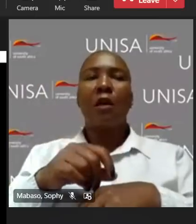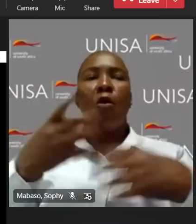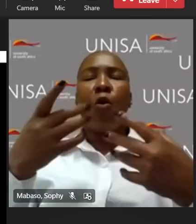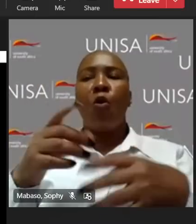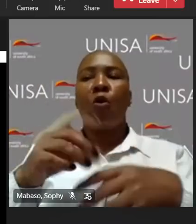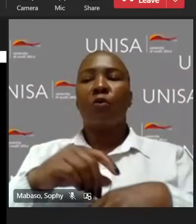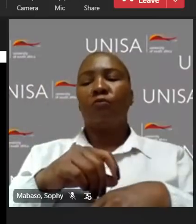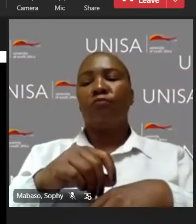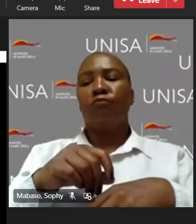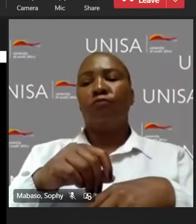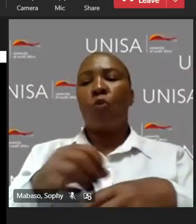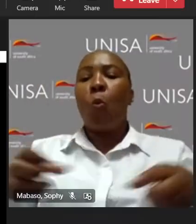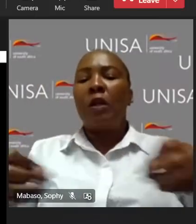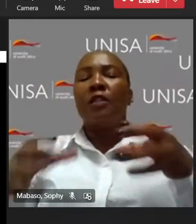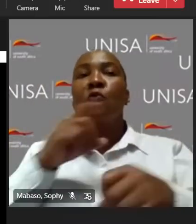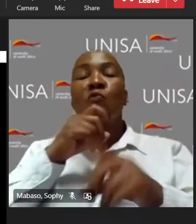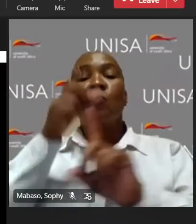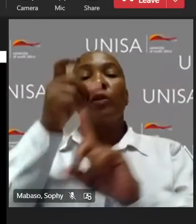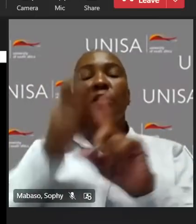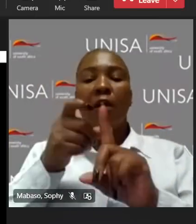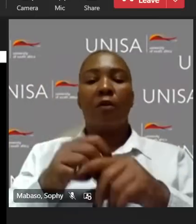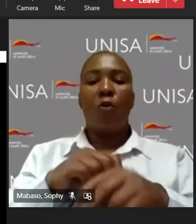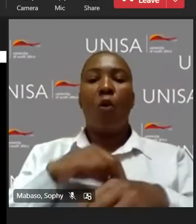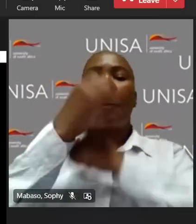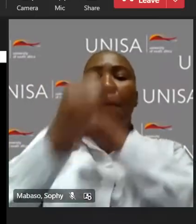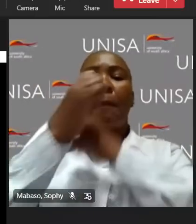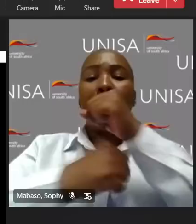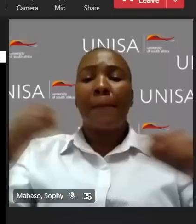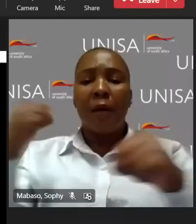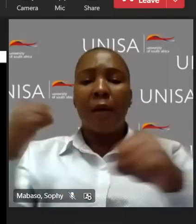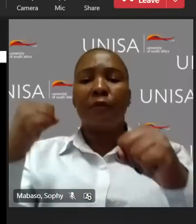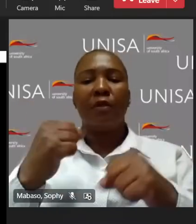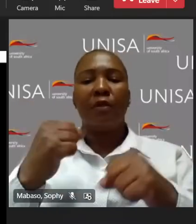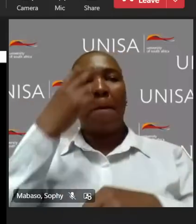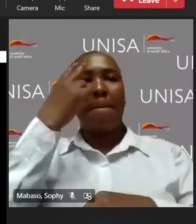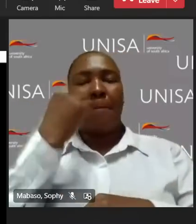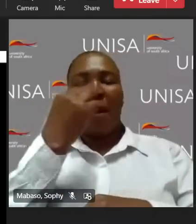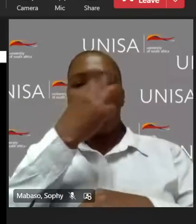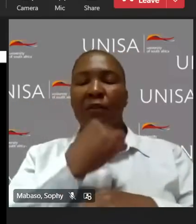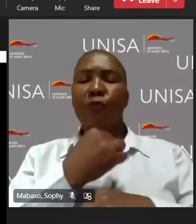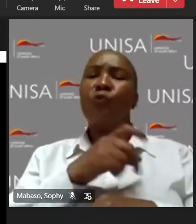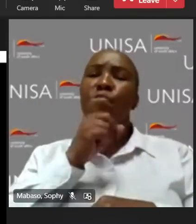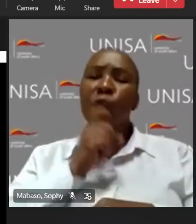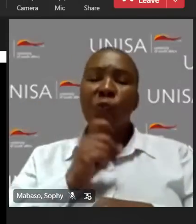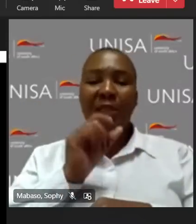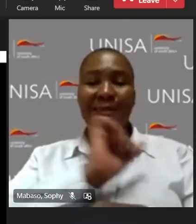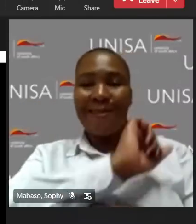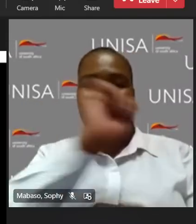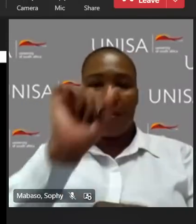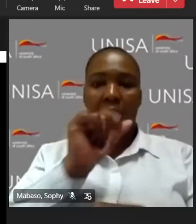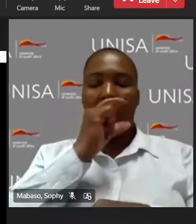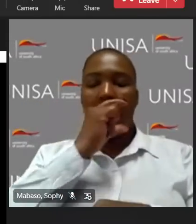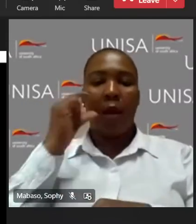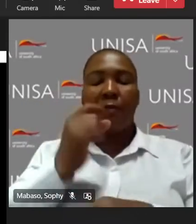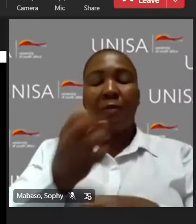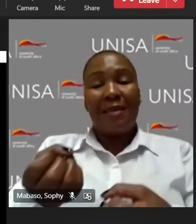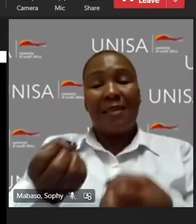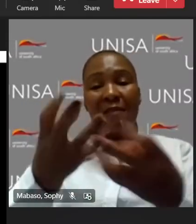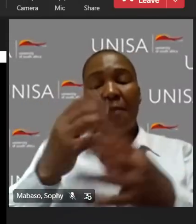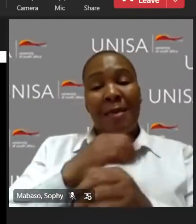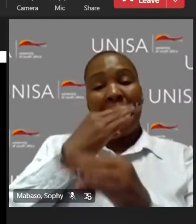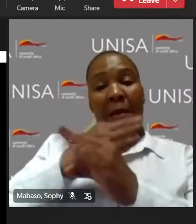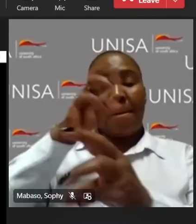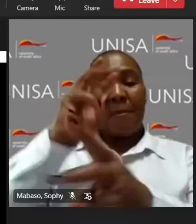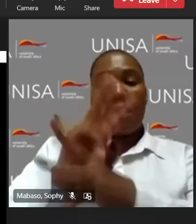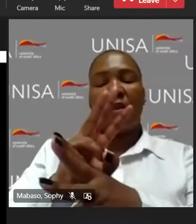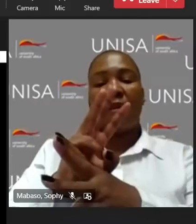the wheelchair bound or the blind. Let's use the names that they were given by their parents. If